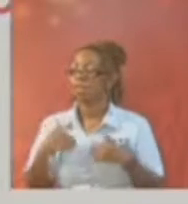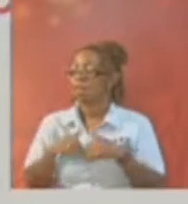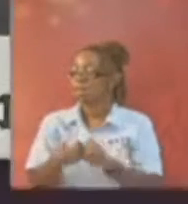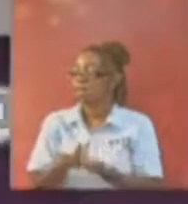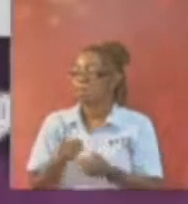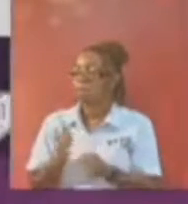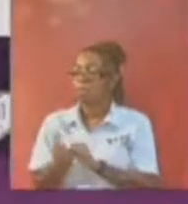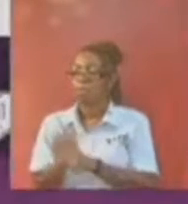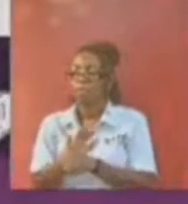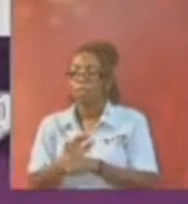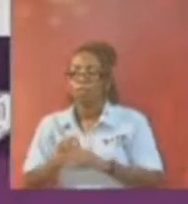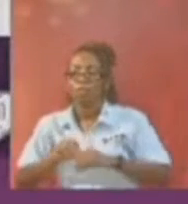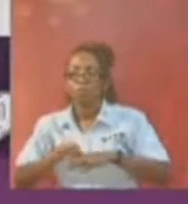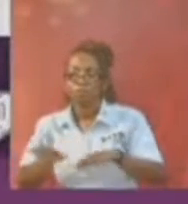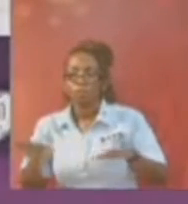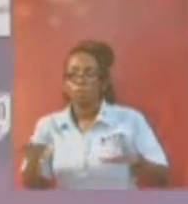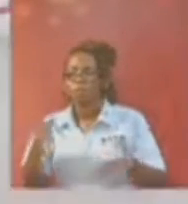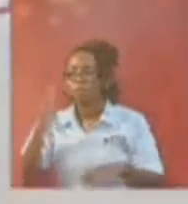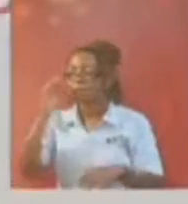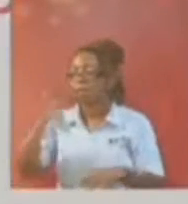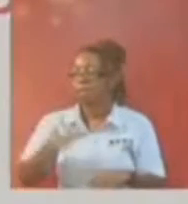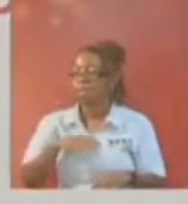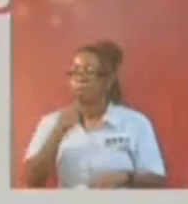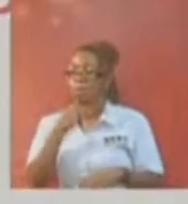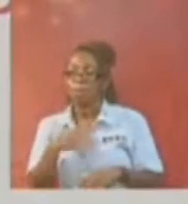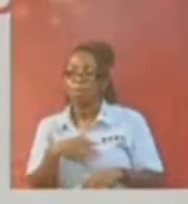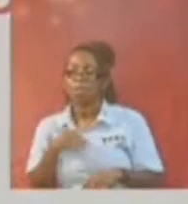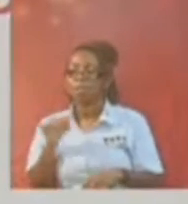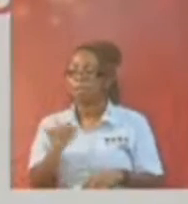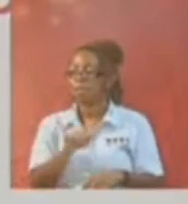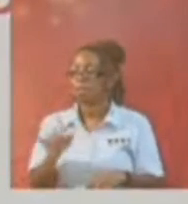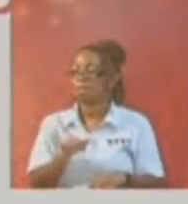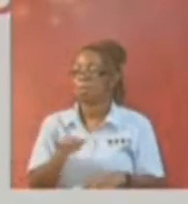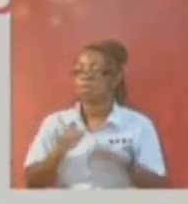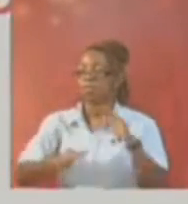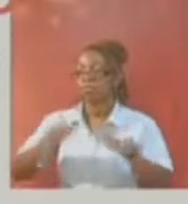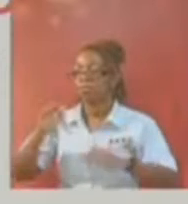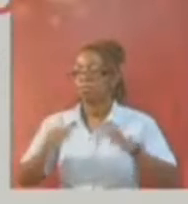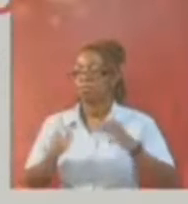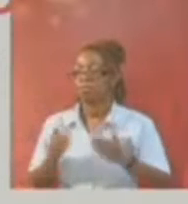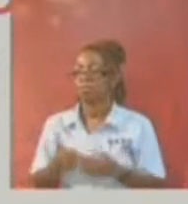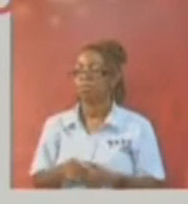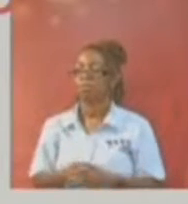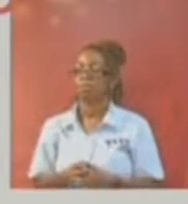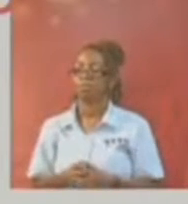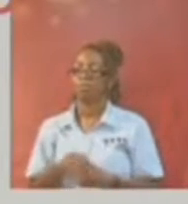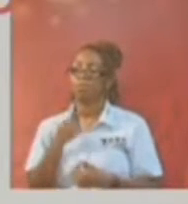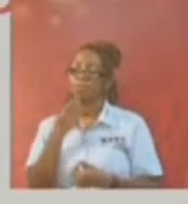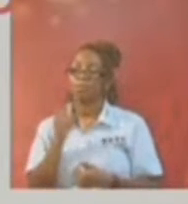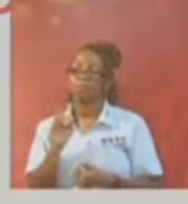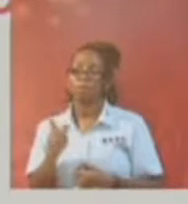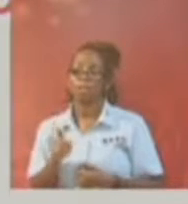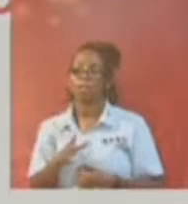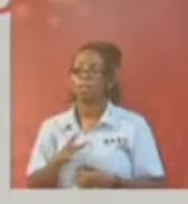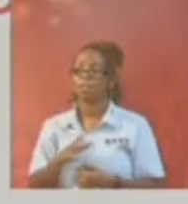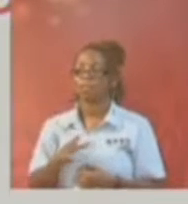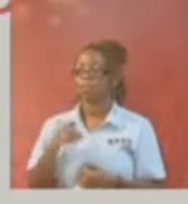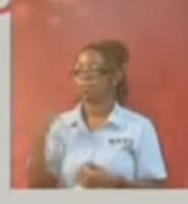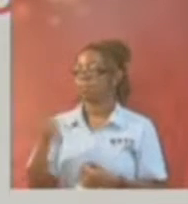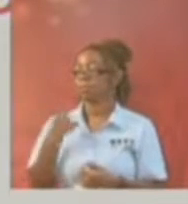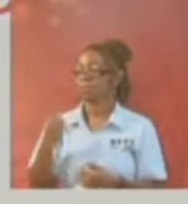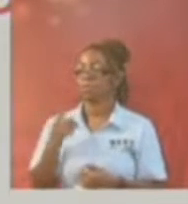been demonstrated with the Middle East respiratory syndrome, MERS coronavirus, where we did see more men being affected and more